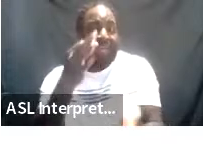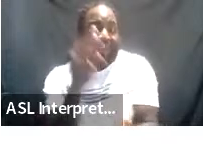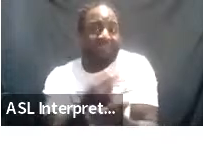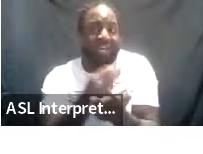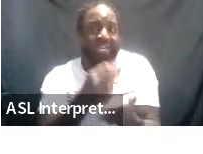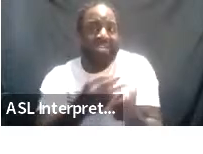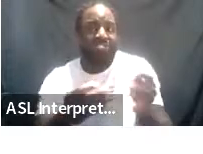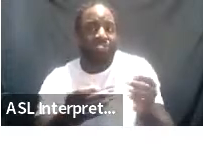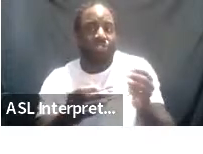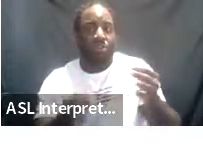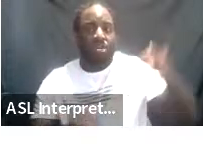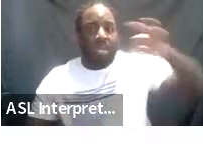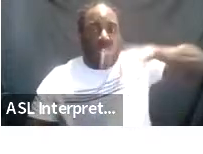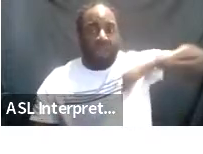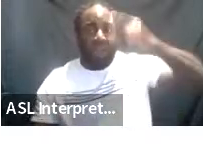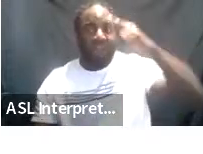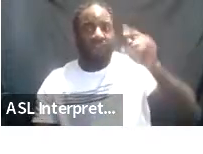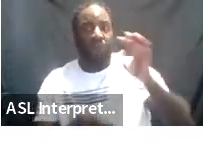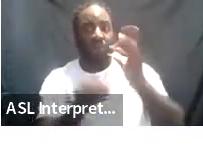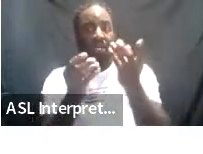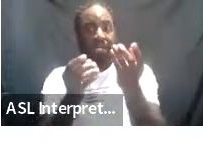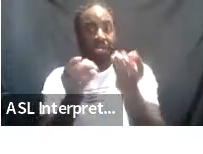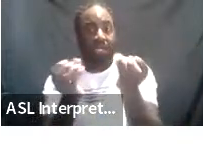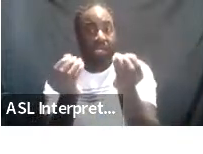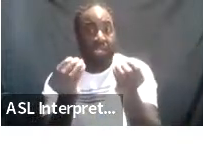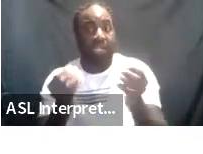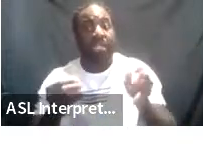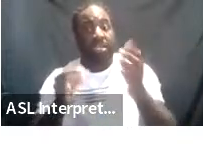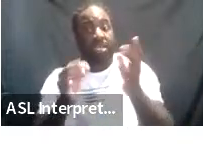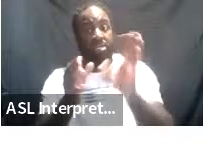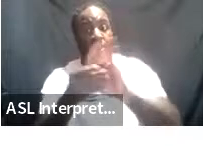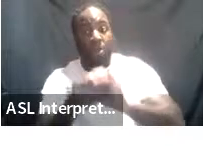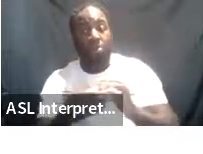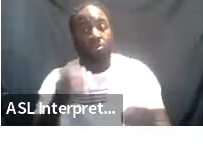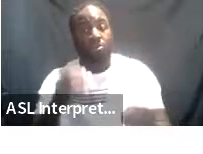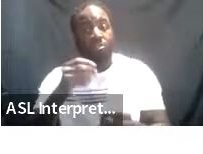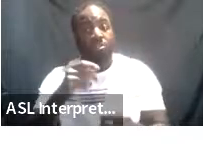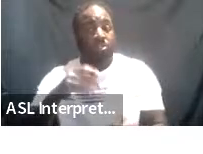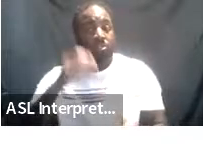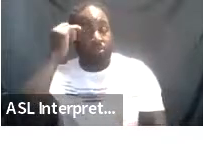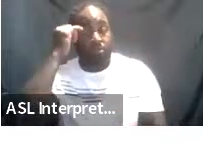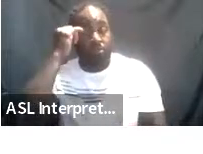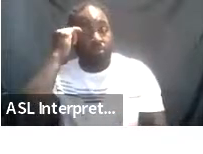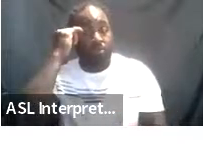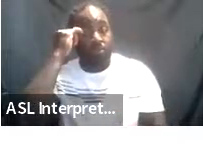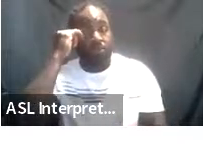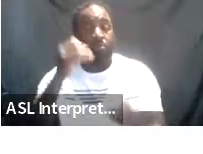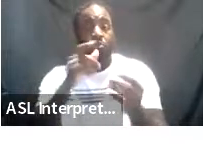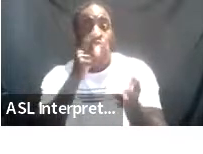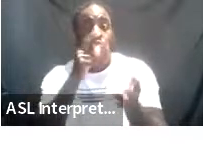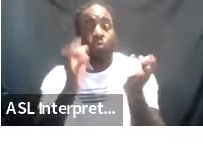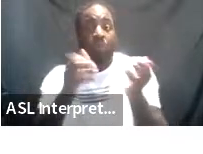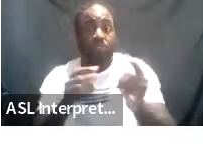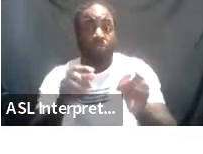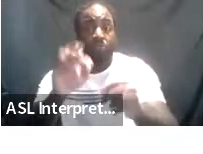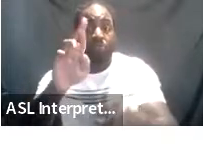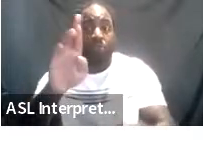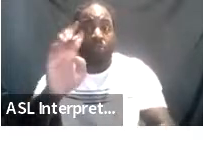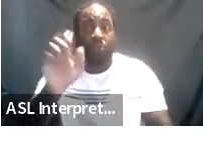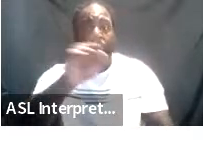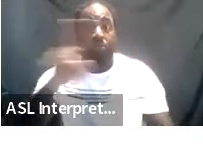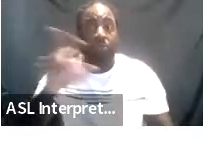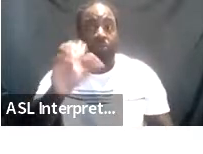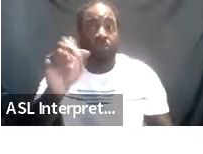have been purposefully warehousing their properties, hoping for rezonings or big projects coming into